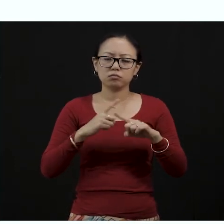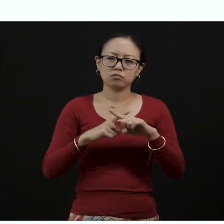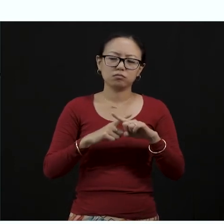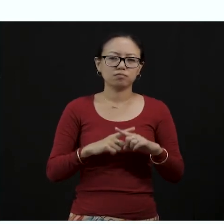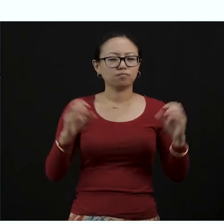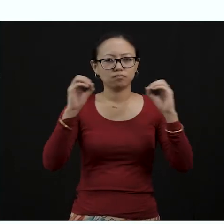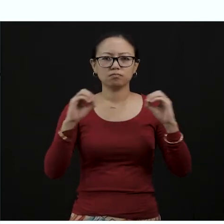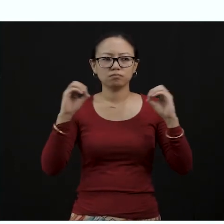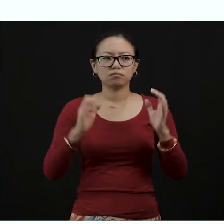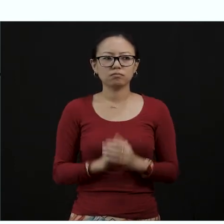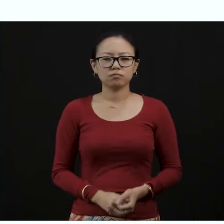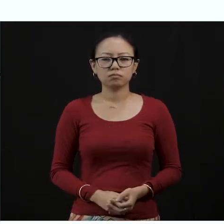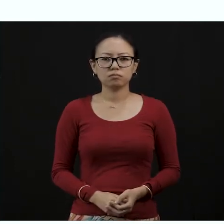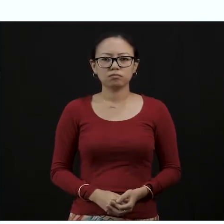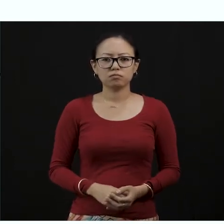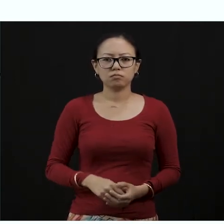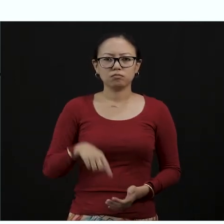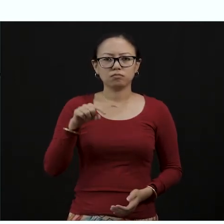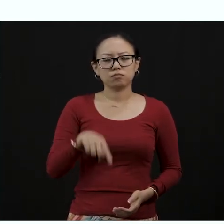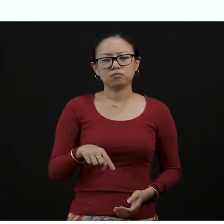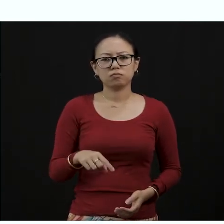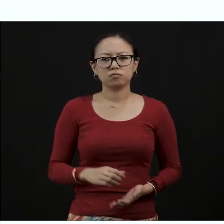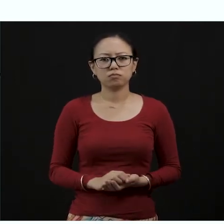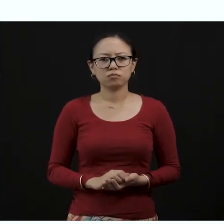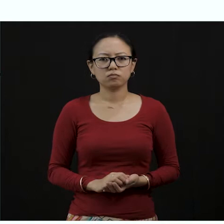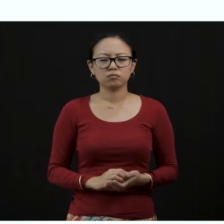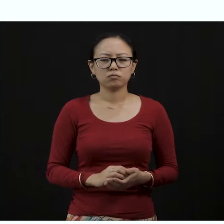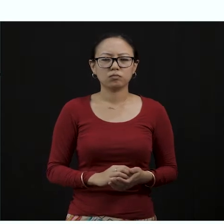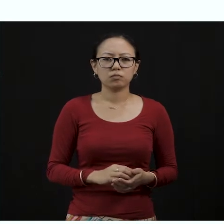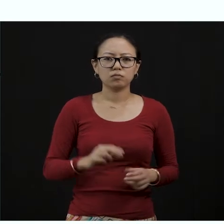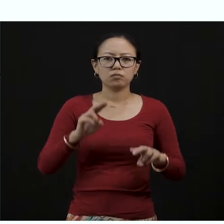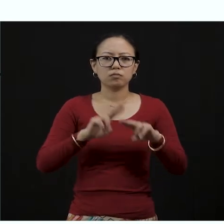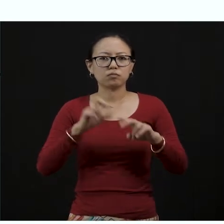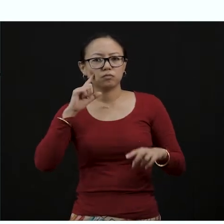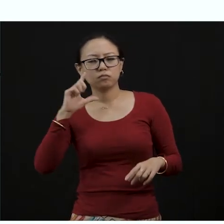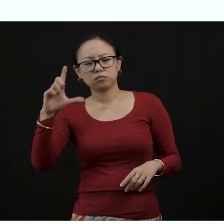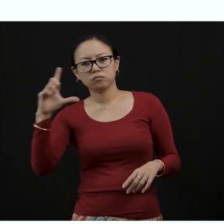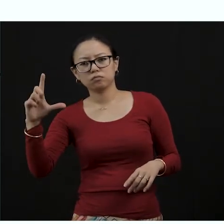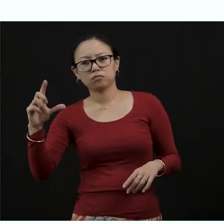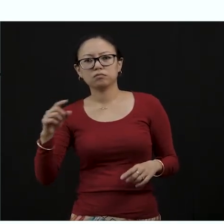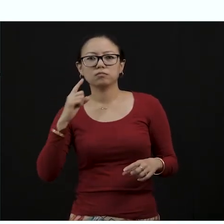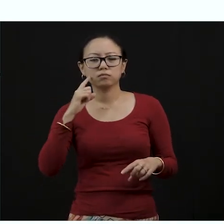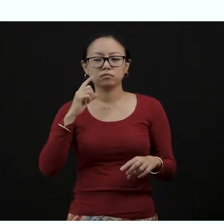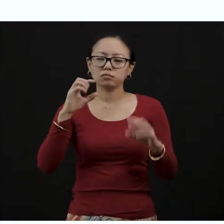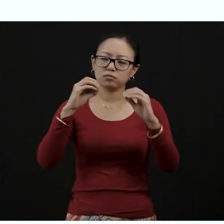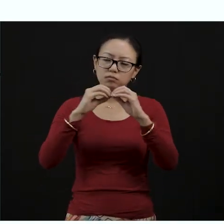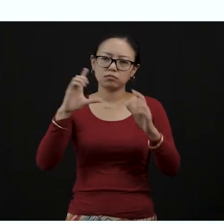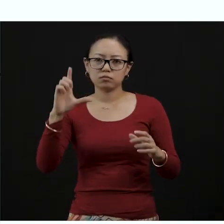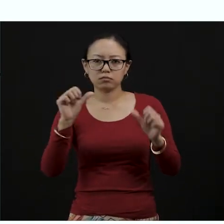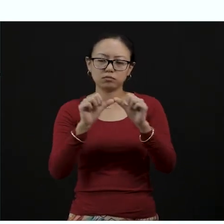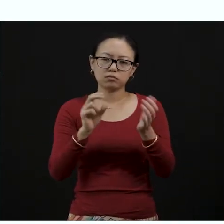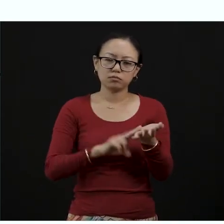So coming with that, let's do one exercise. Let's fill in the blanks. The first one,